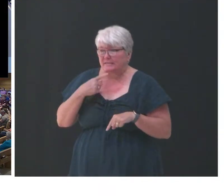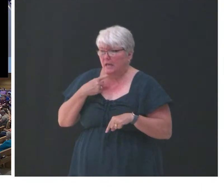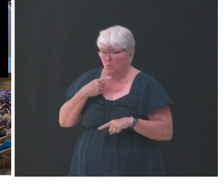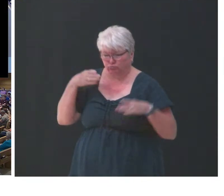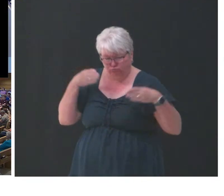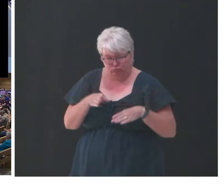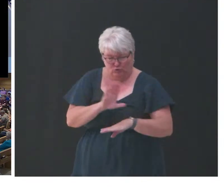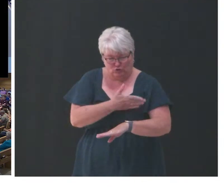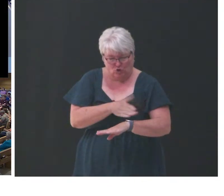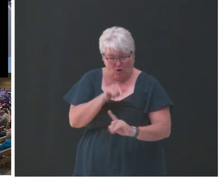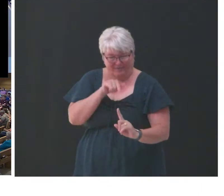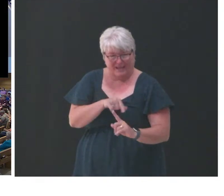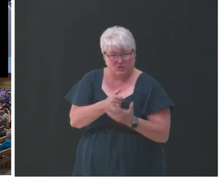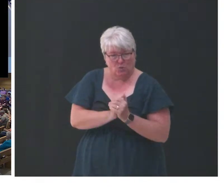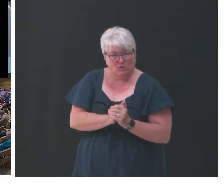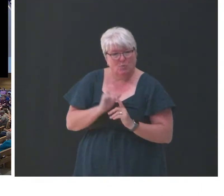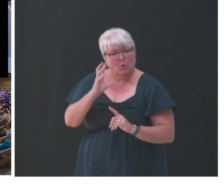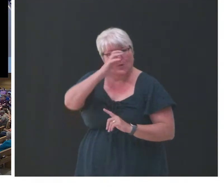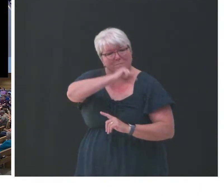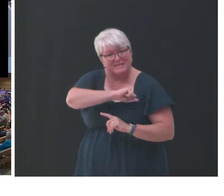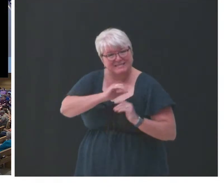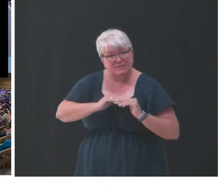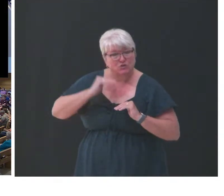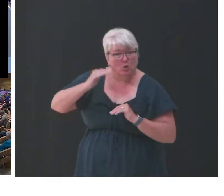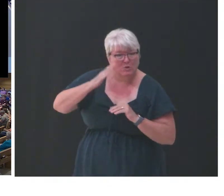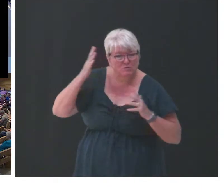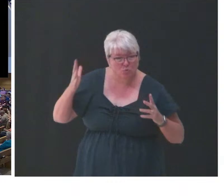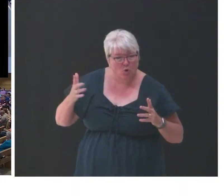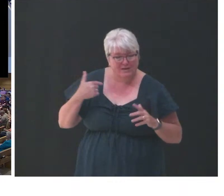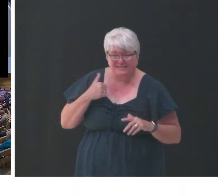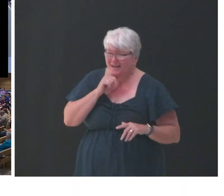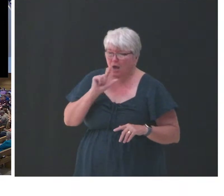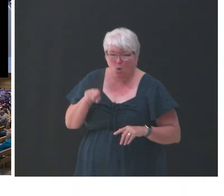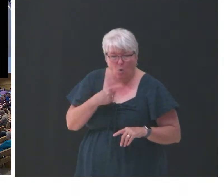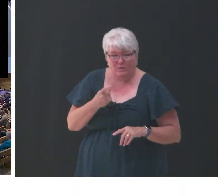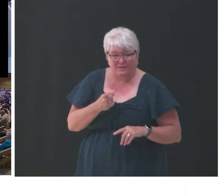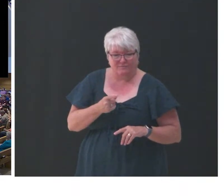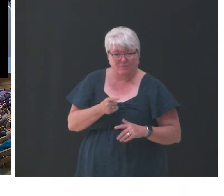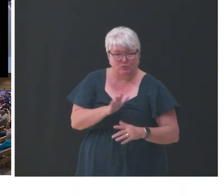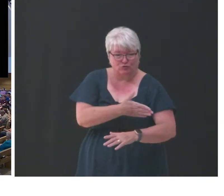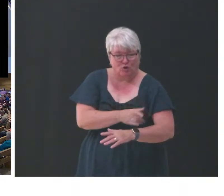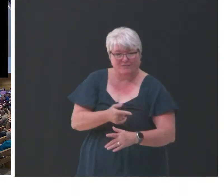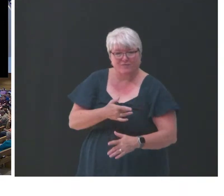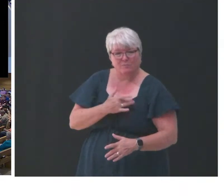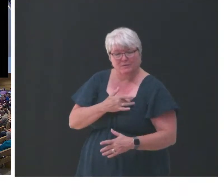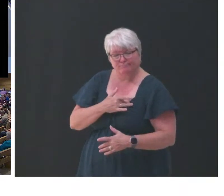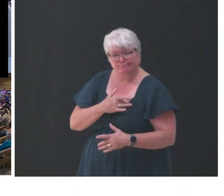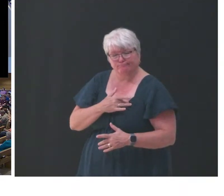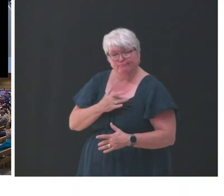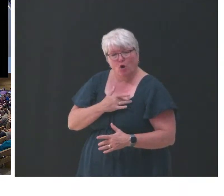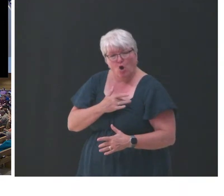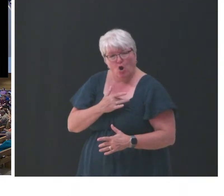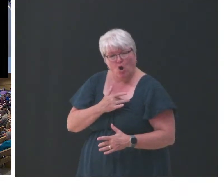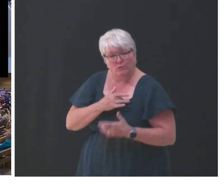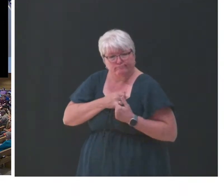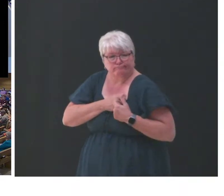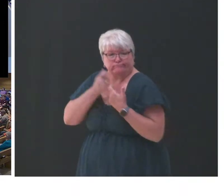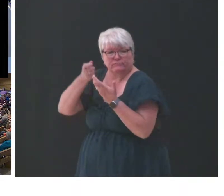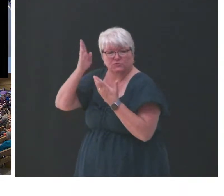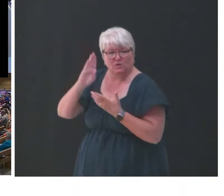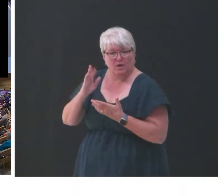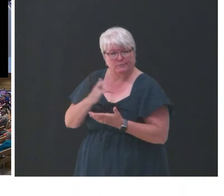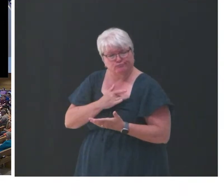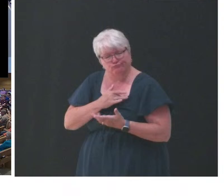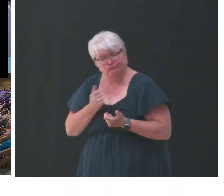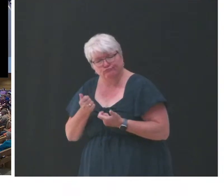a song, that's our worship, we're missing out on so much of it because it's supposed to be not from a place of ritual. It's supposed to be a place of the heart. That we